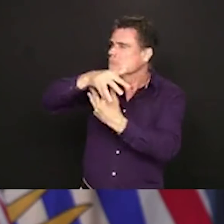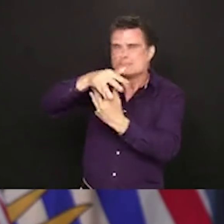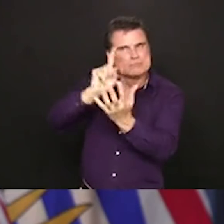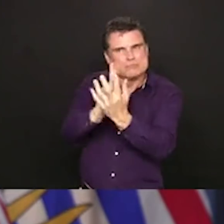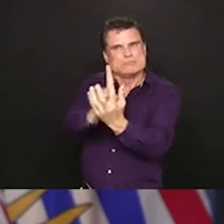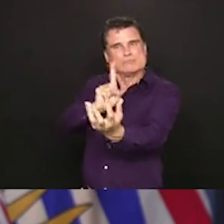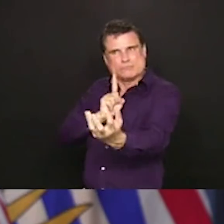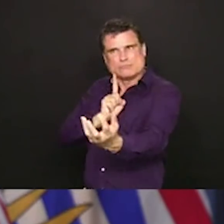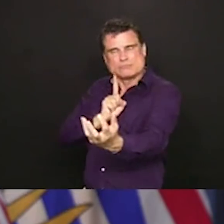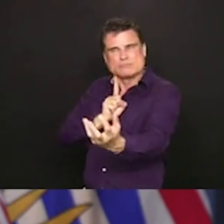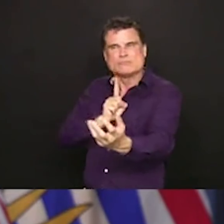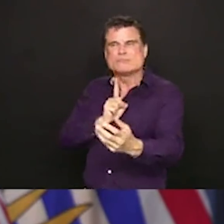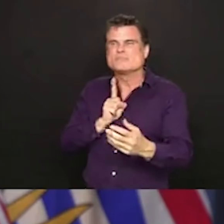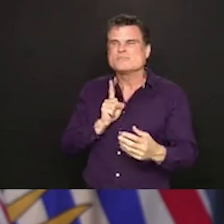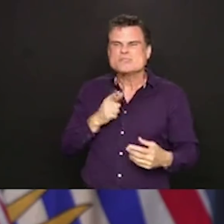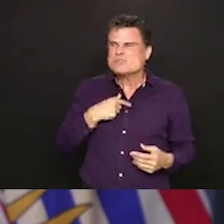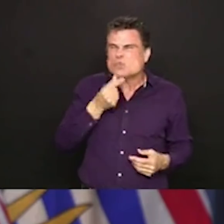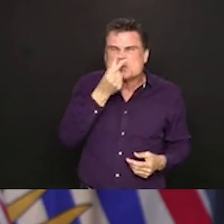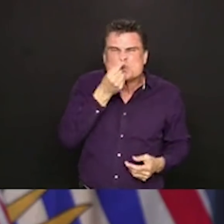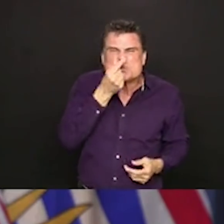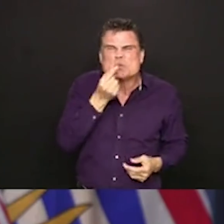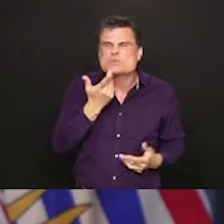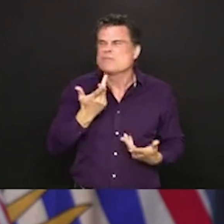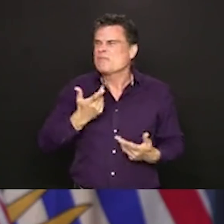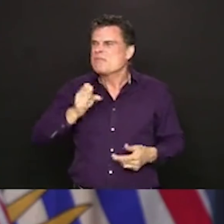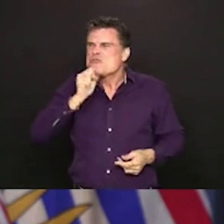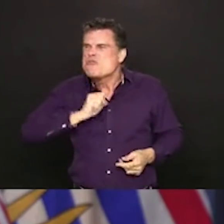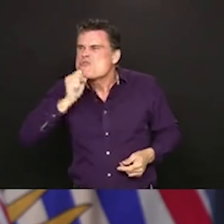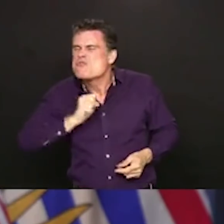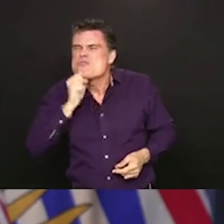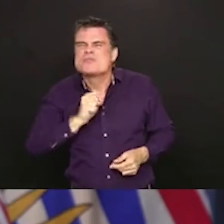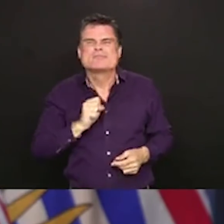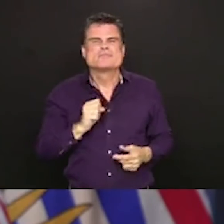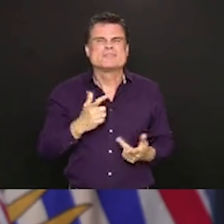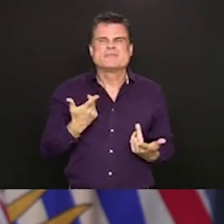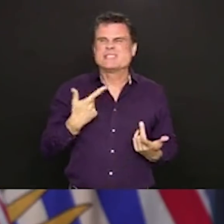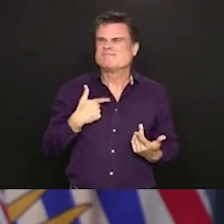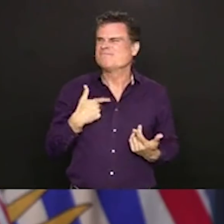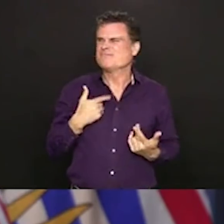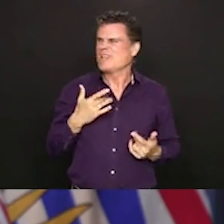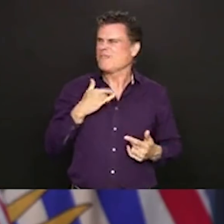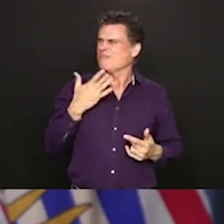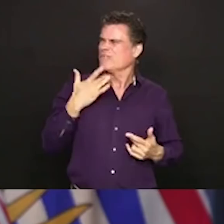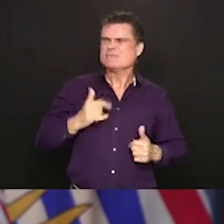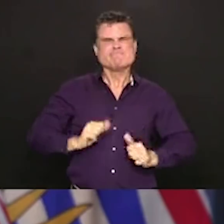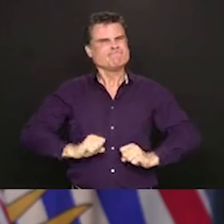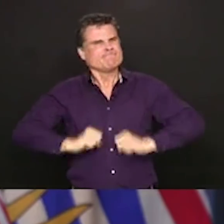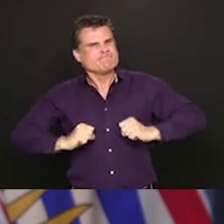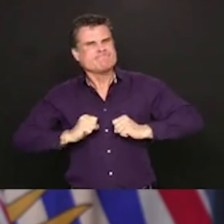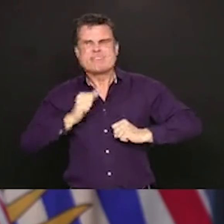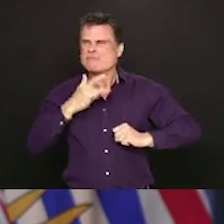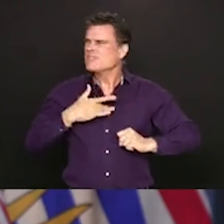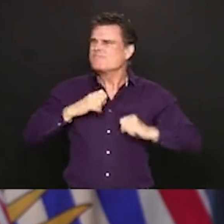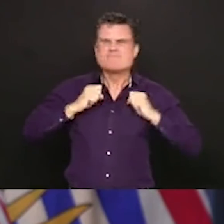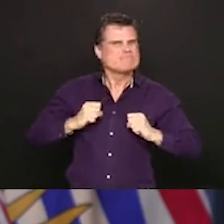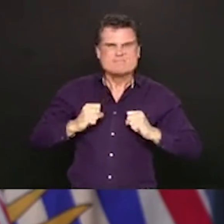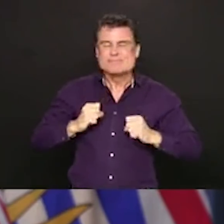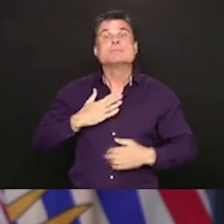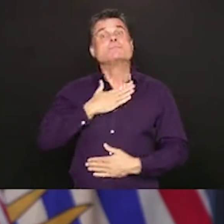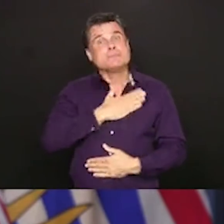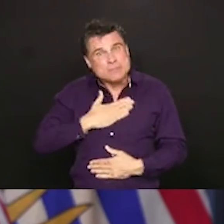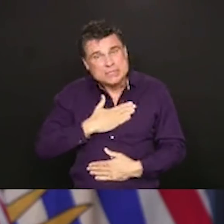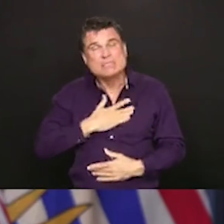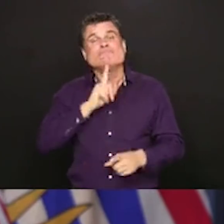have the sniffles, if you're feeling unwell, stay home. That is the most important thing that we need to continue to do